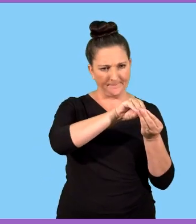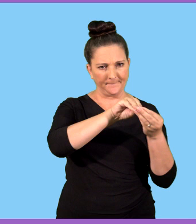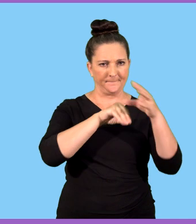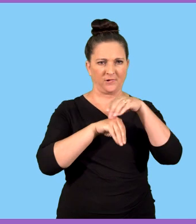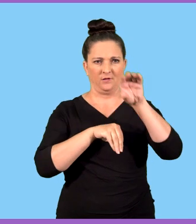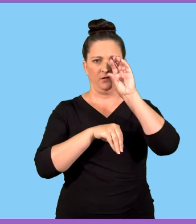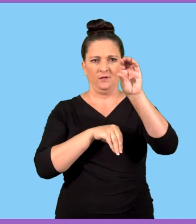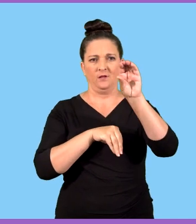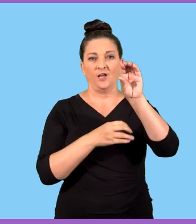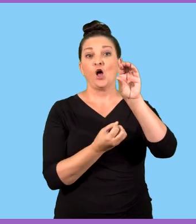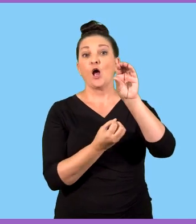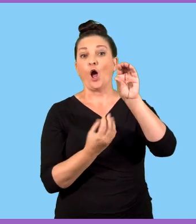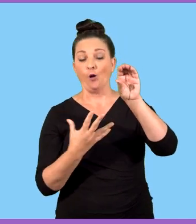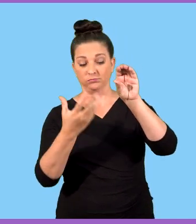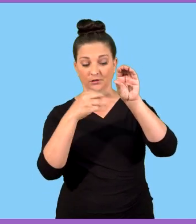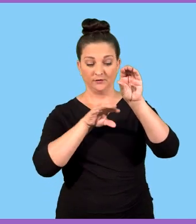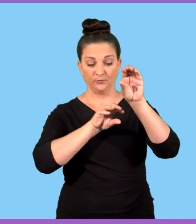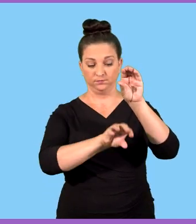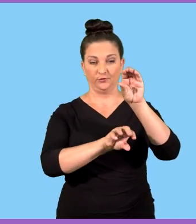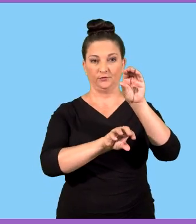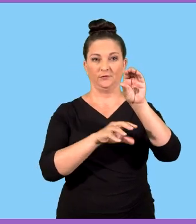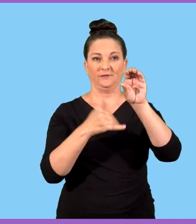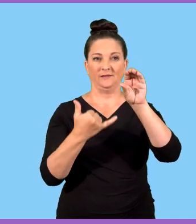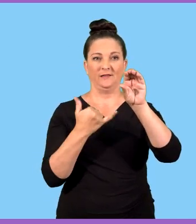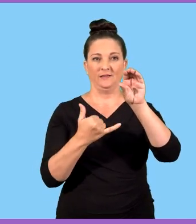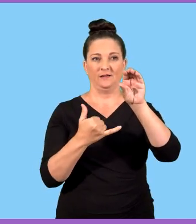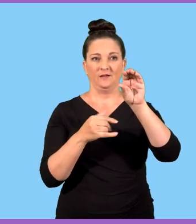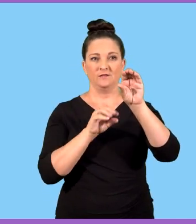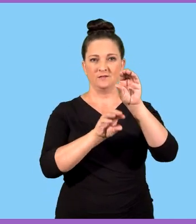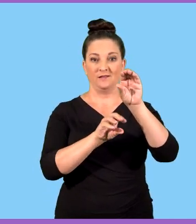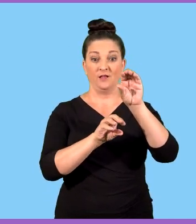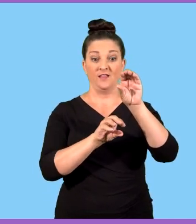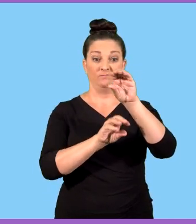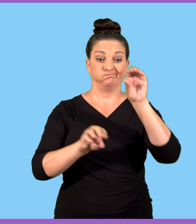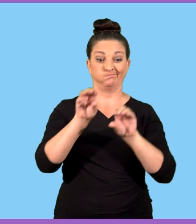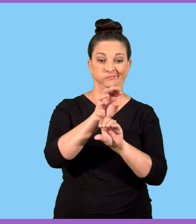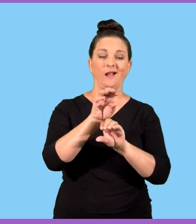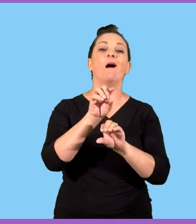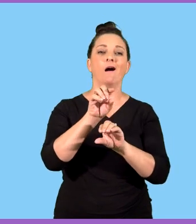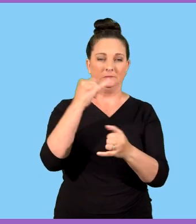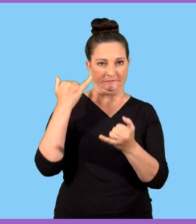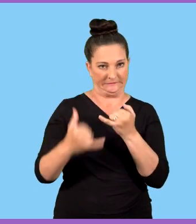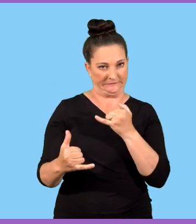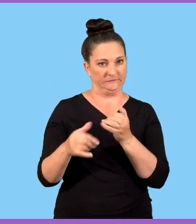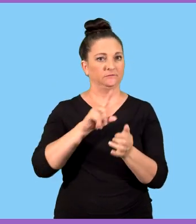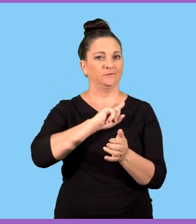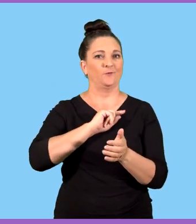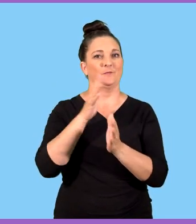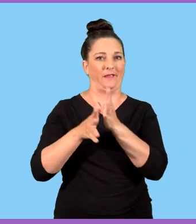numerator, and the total number of values at the bottom, the denominator. So the mistake is to swap the two around. Can't do